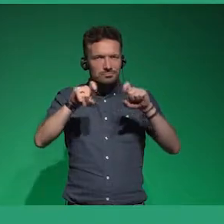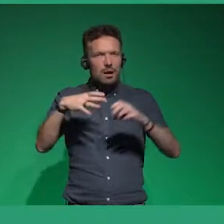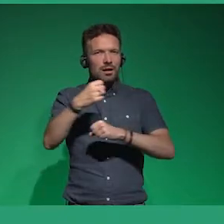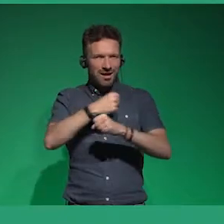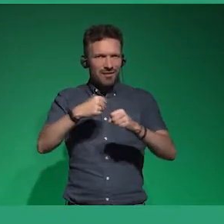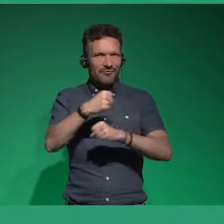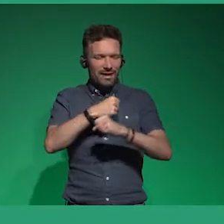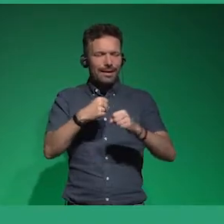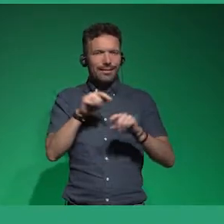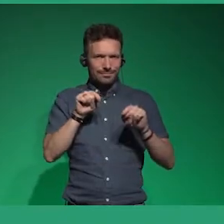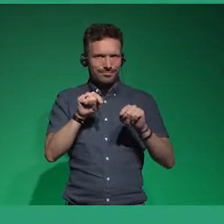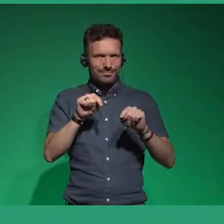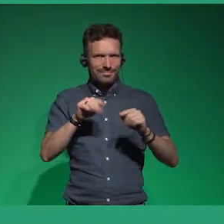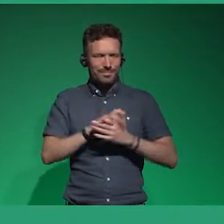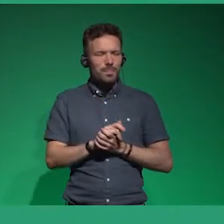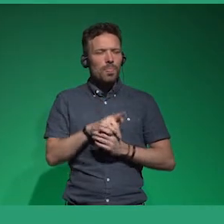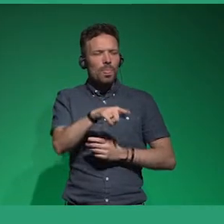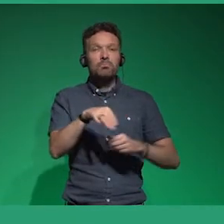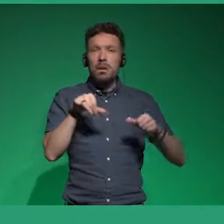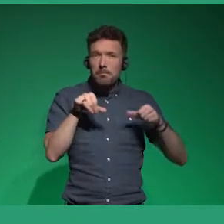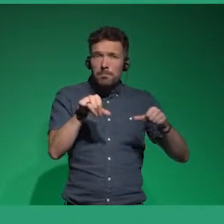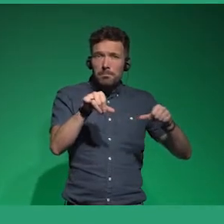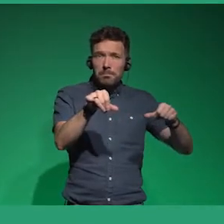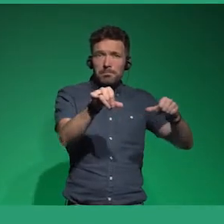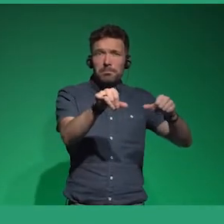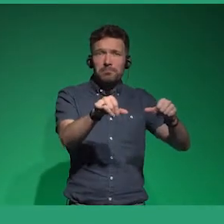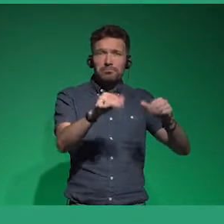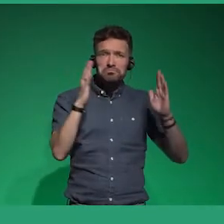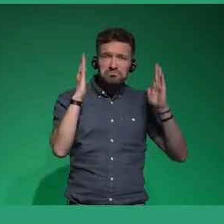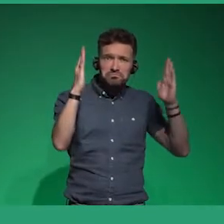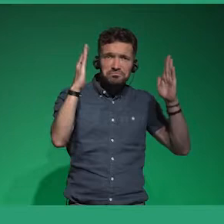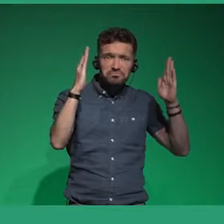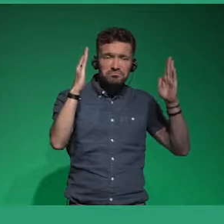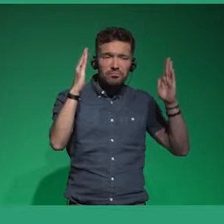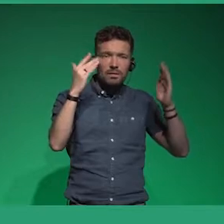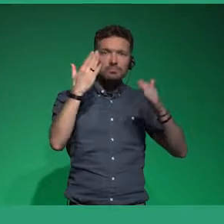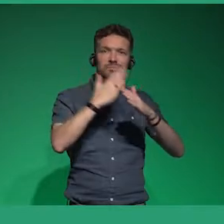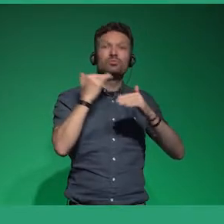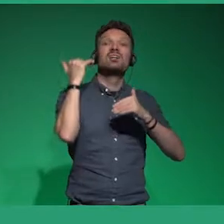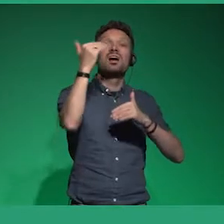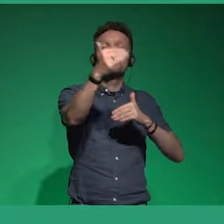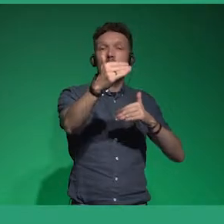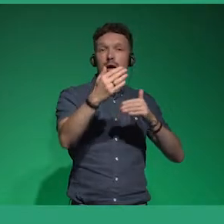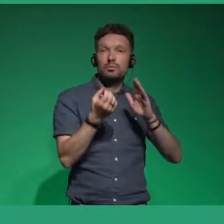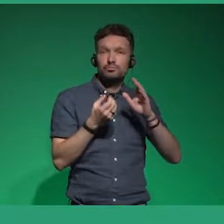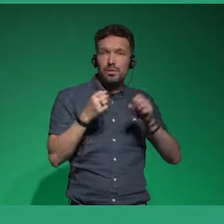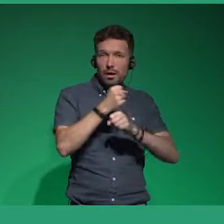trees, and then why we did this thing is maybe almost the